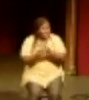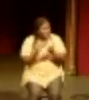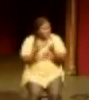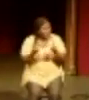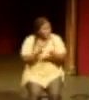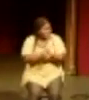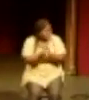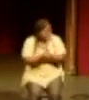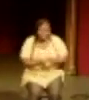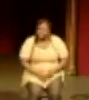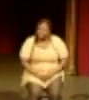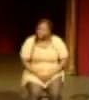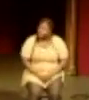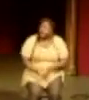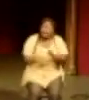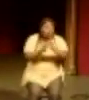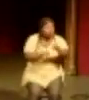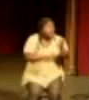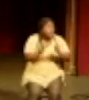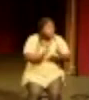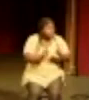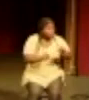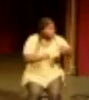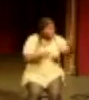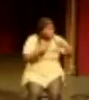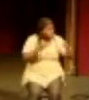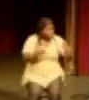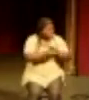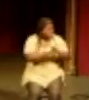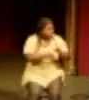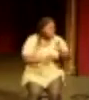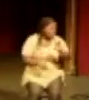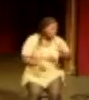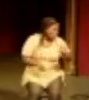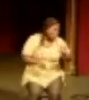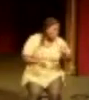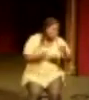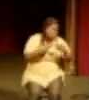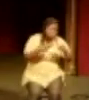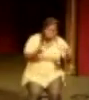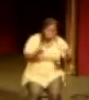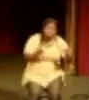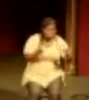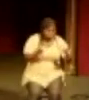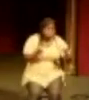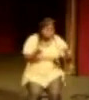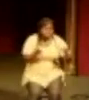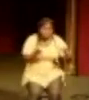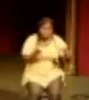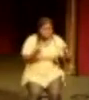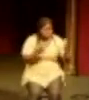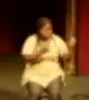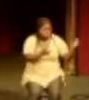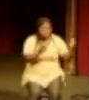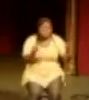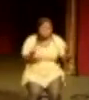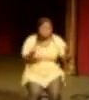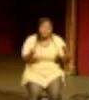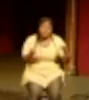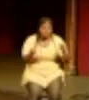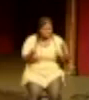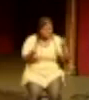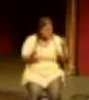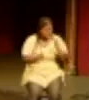covering one of our overflow rooms, but they have been busy all summer long with these high-flex classrooms, but they took time out to help us with